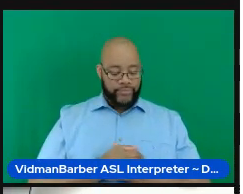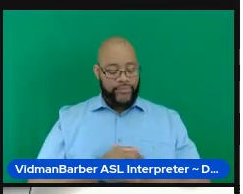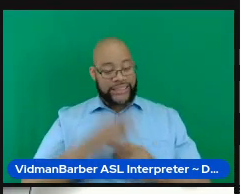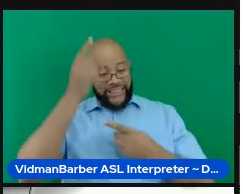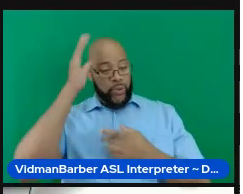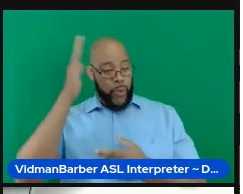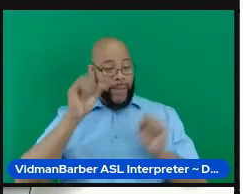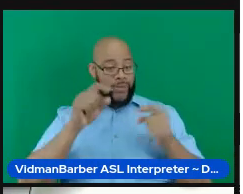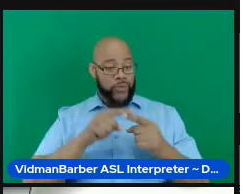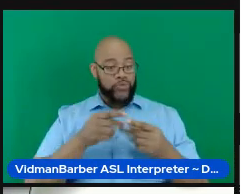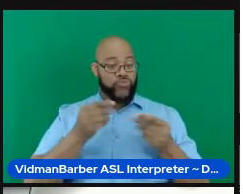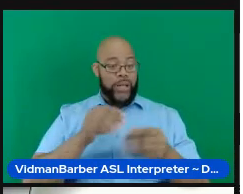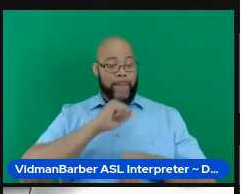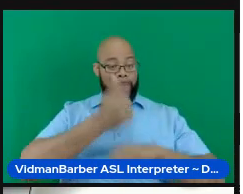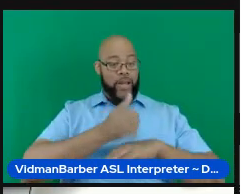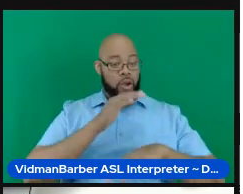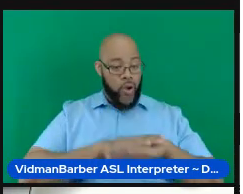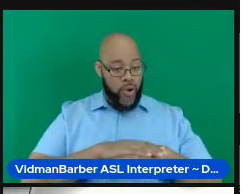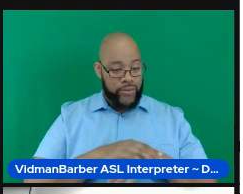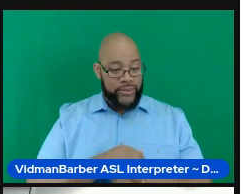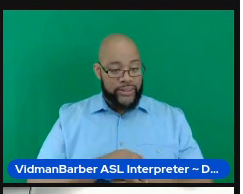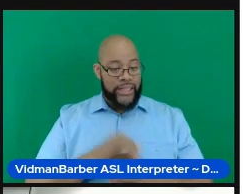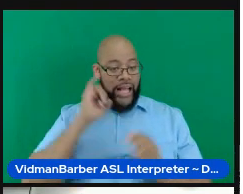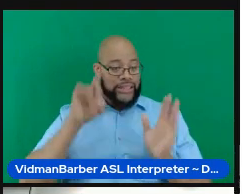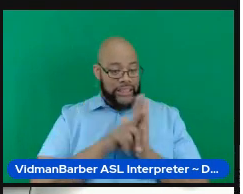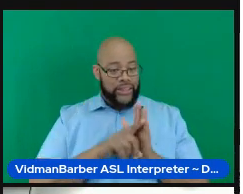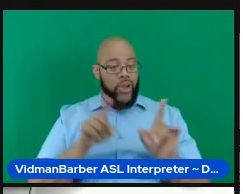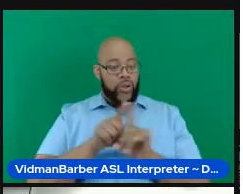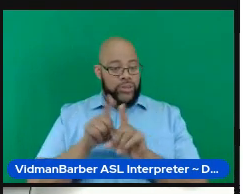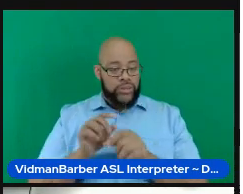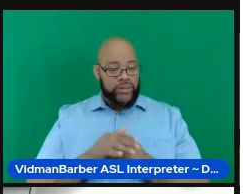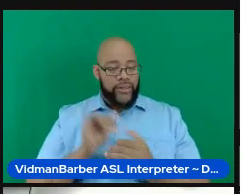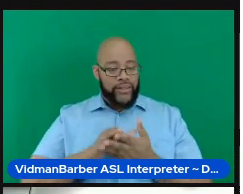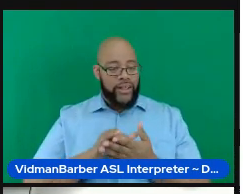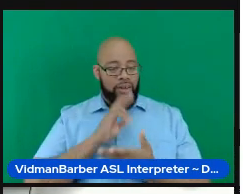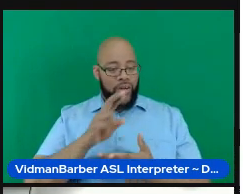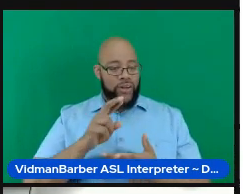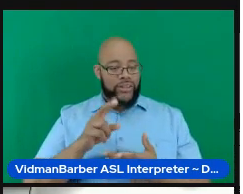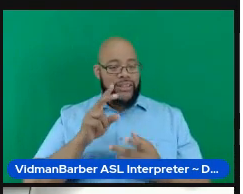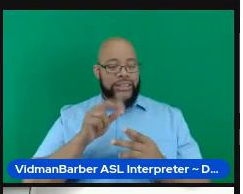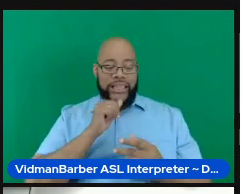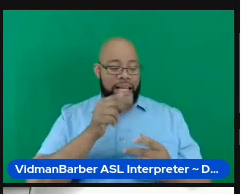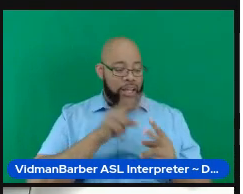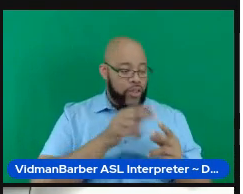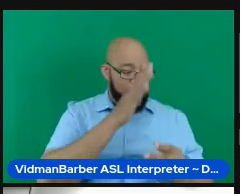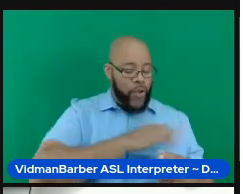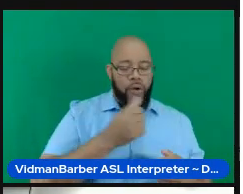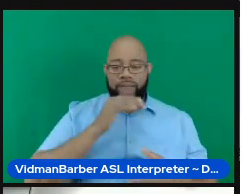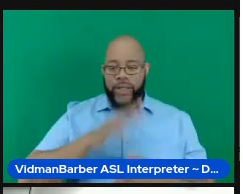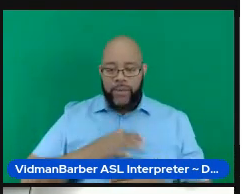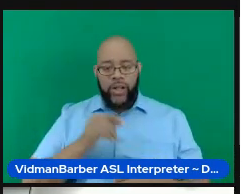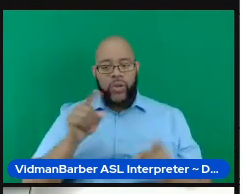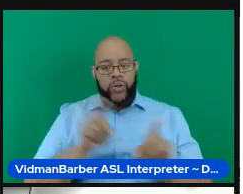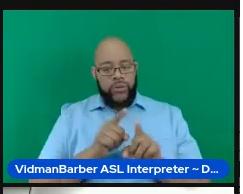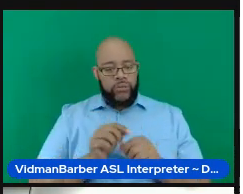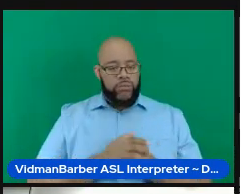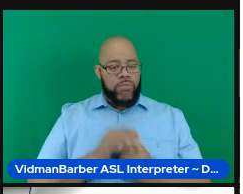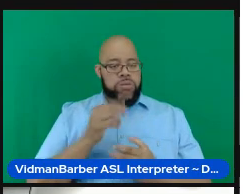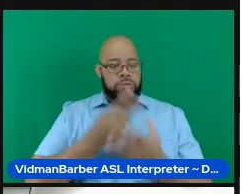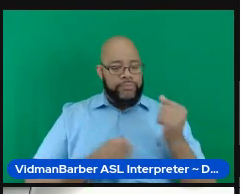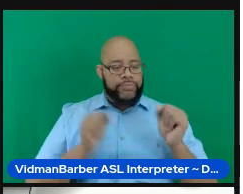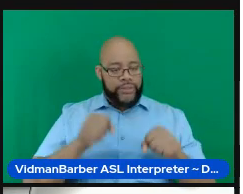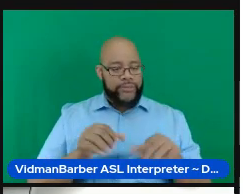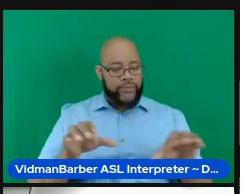diseases will be able to be treated based off of identities, as well as those that are neither male nor female, and also those that